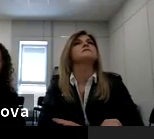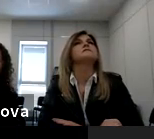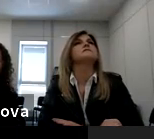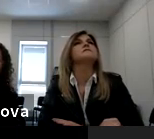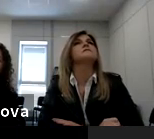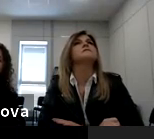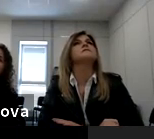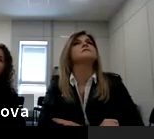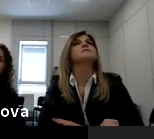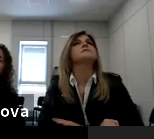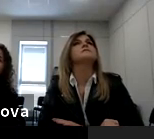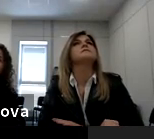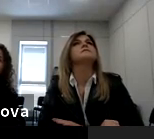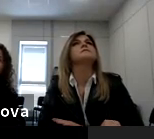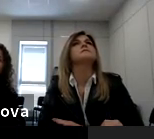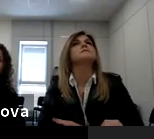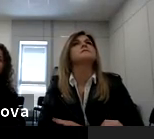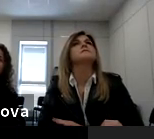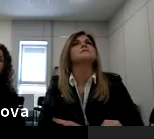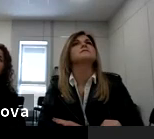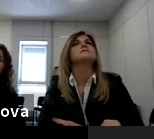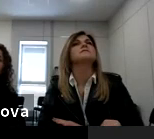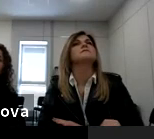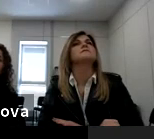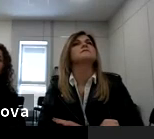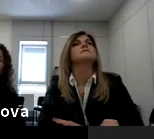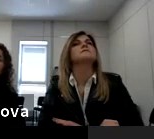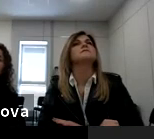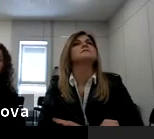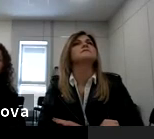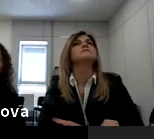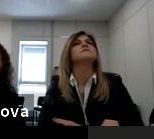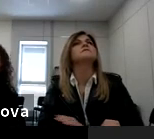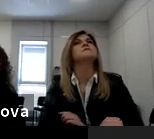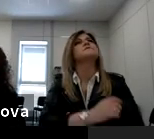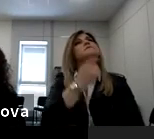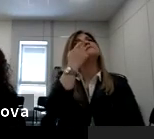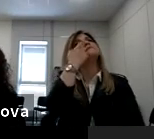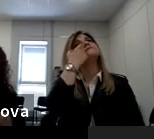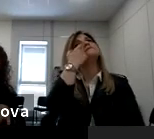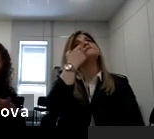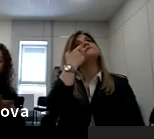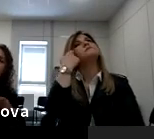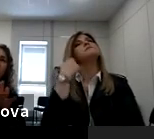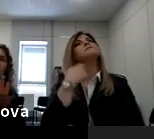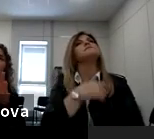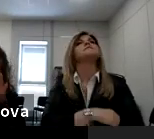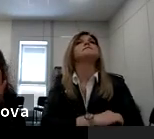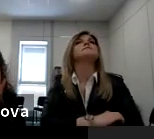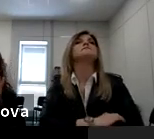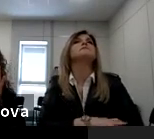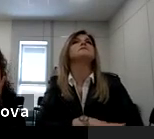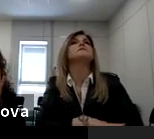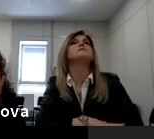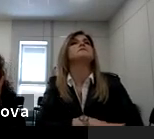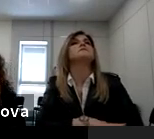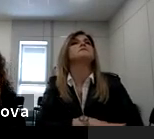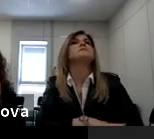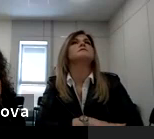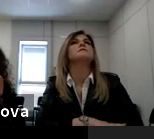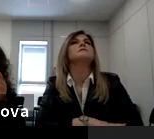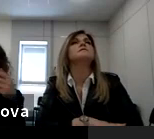From the big distance, the effect is really nice. You can use it near the entrances or on